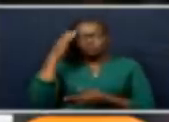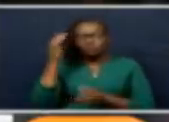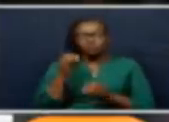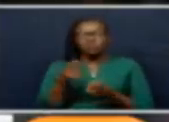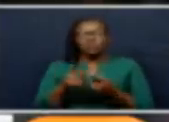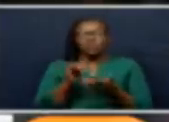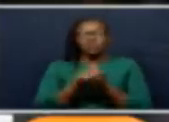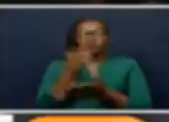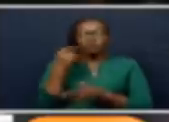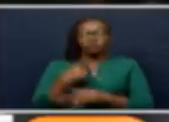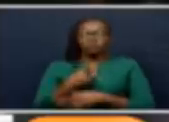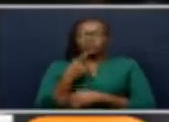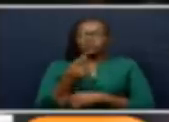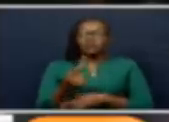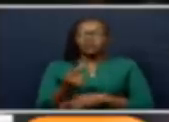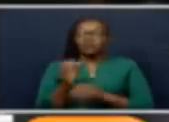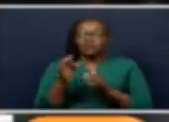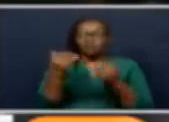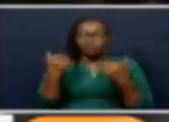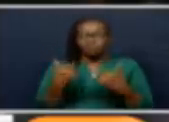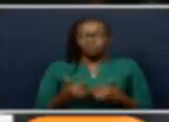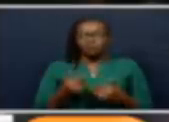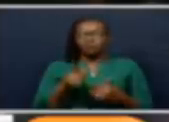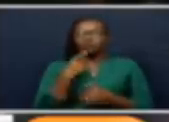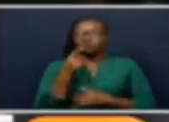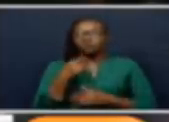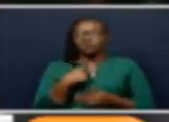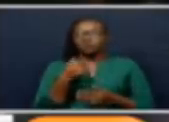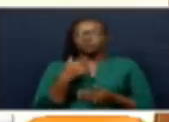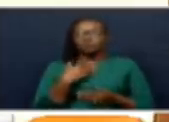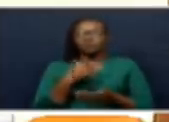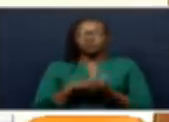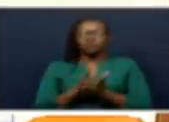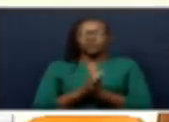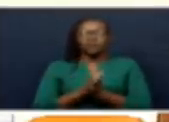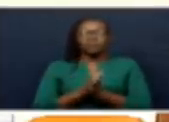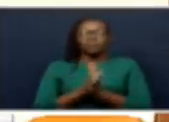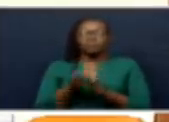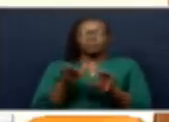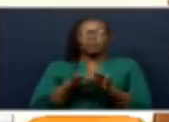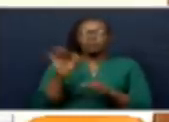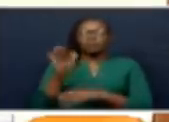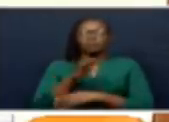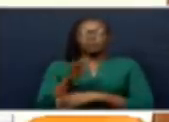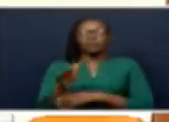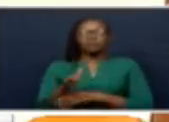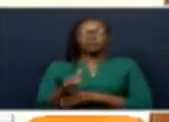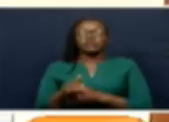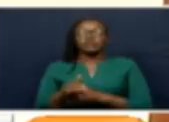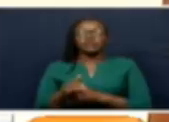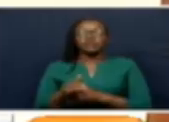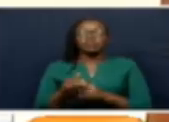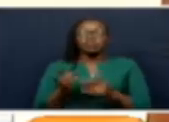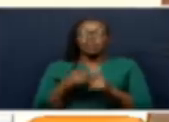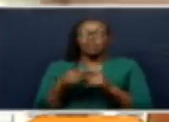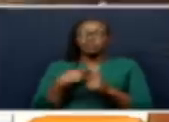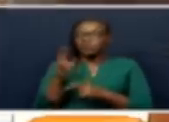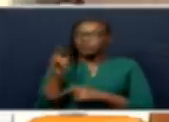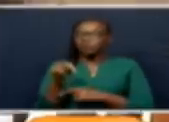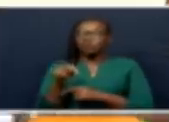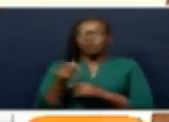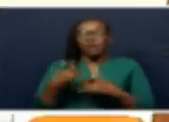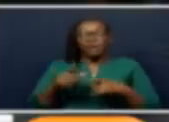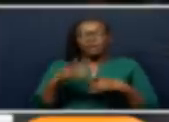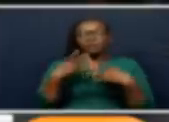is why I'm telling you, if it were me. Yes. You tell me, Francis, I told you, you want to become a member of parliament. I say, no. People will decide. Mm. Let the people decide. Let the